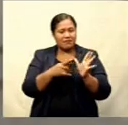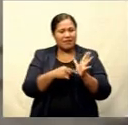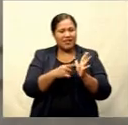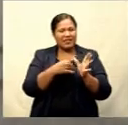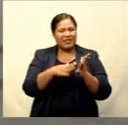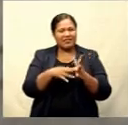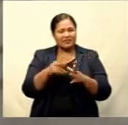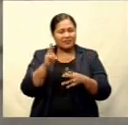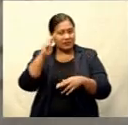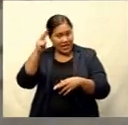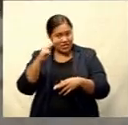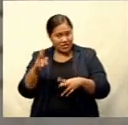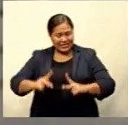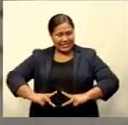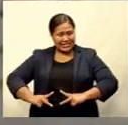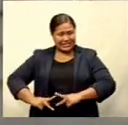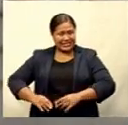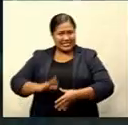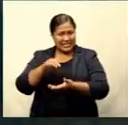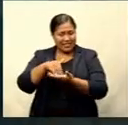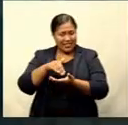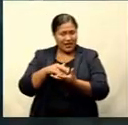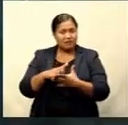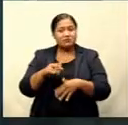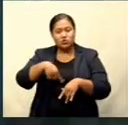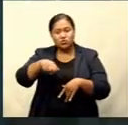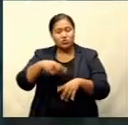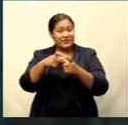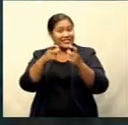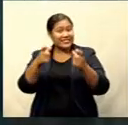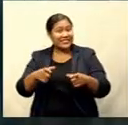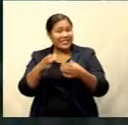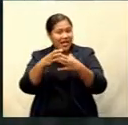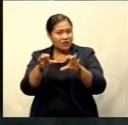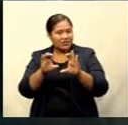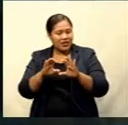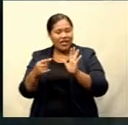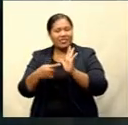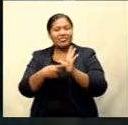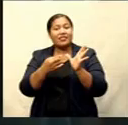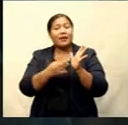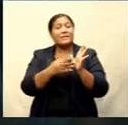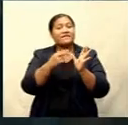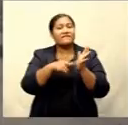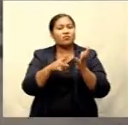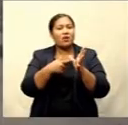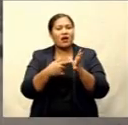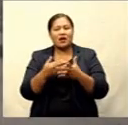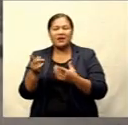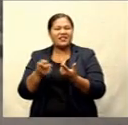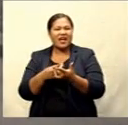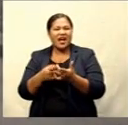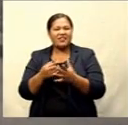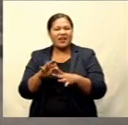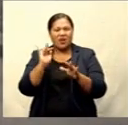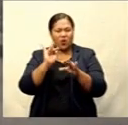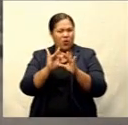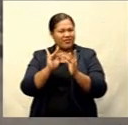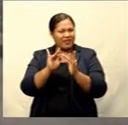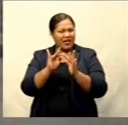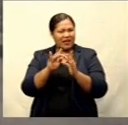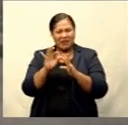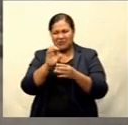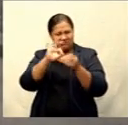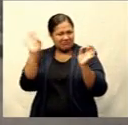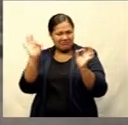Kidney Centre Nandera, Suva City Council and Tamavuaiwai. The remaining cases are contacts of known cases, cases that